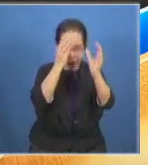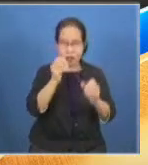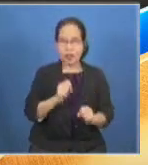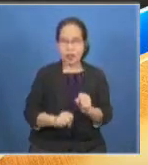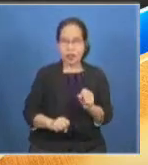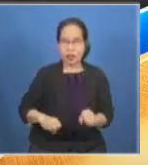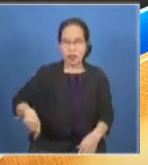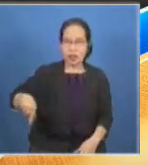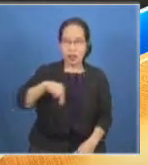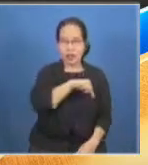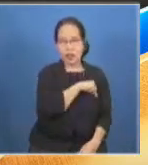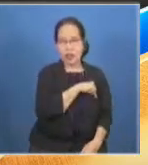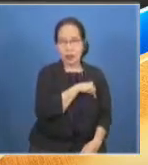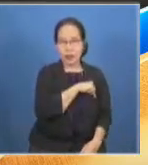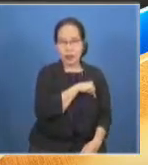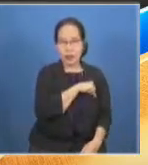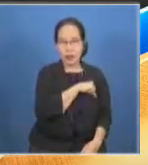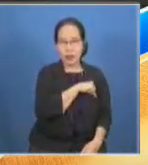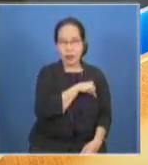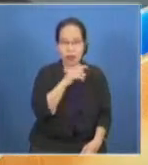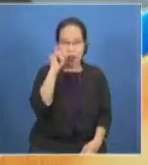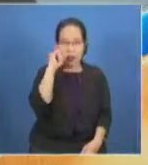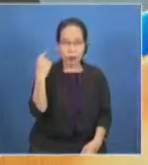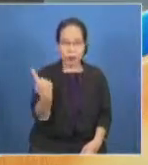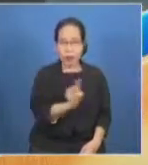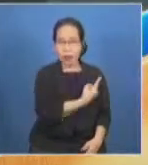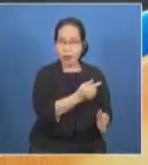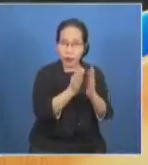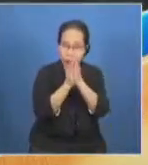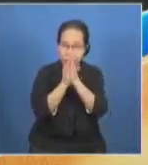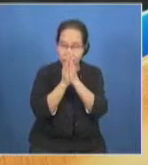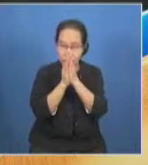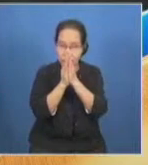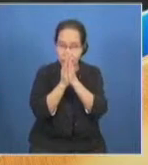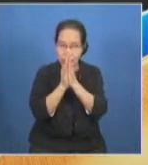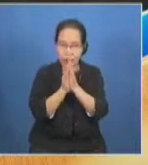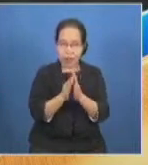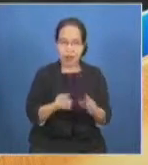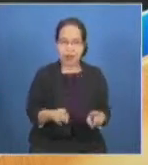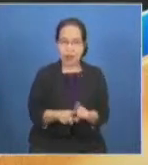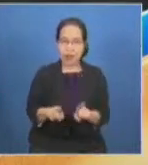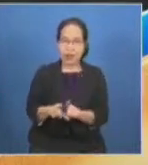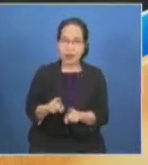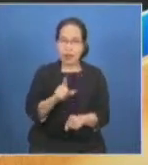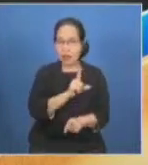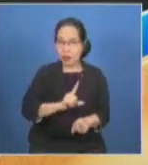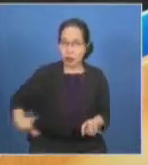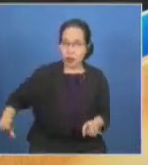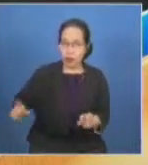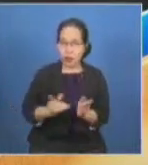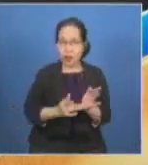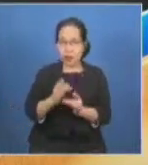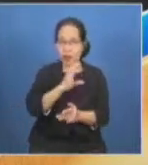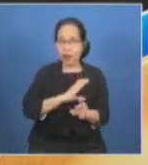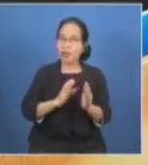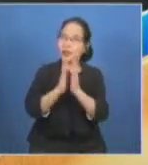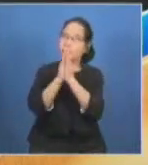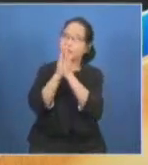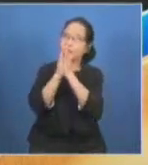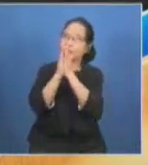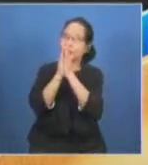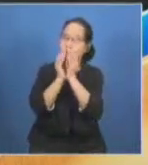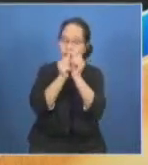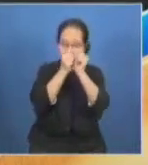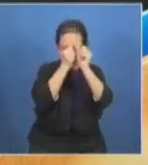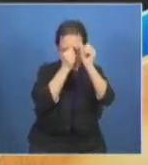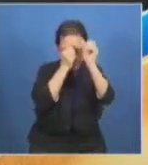obey, and he was crying, and because his trust